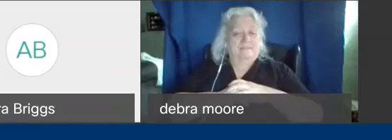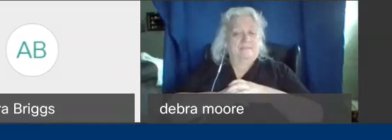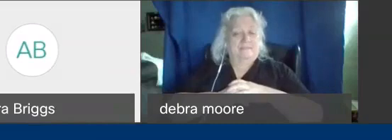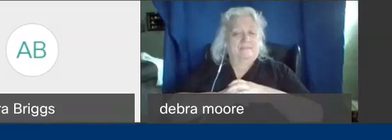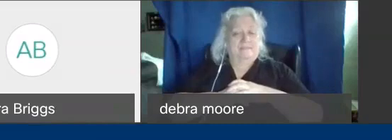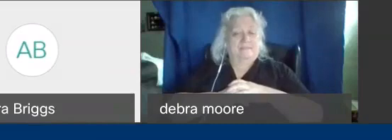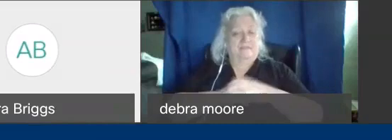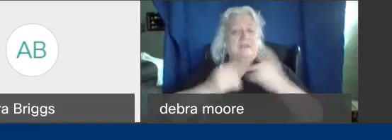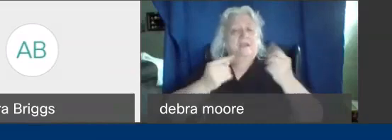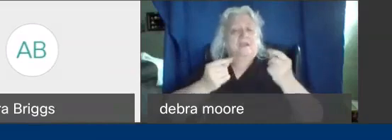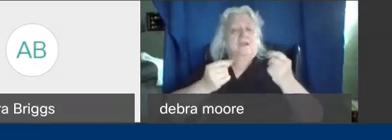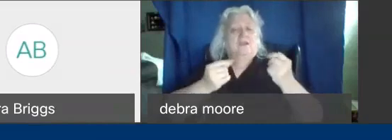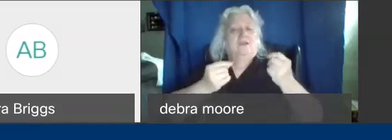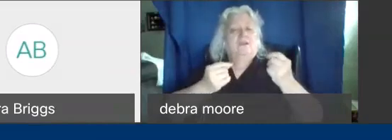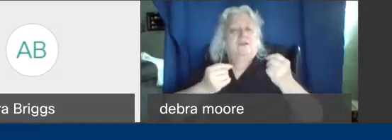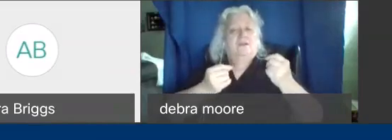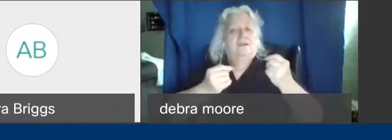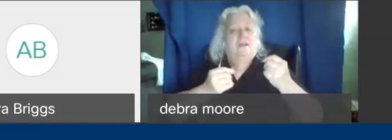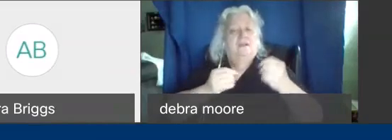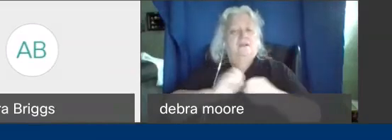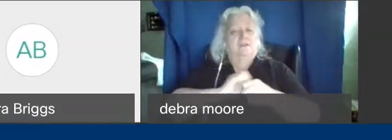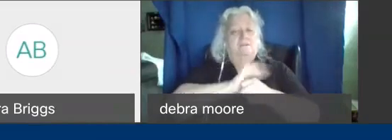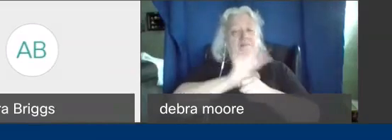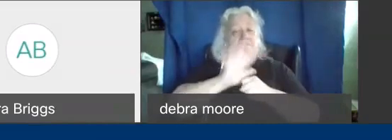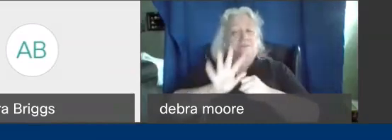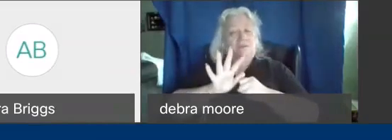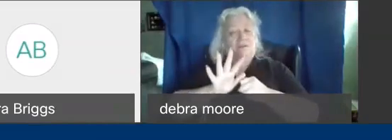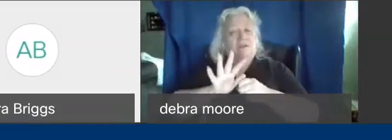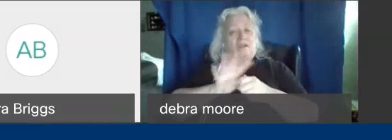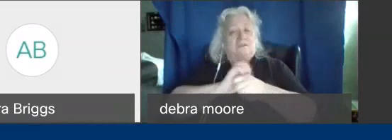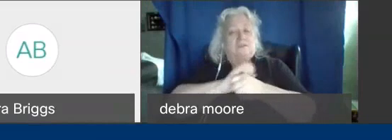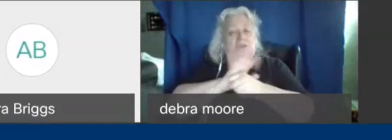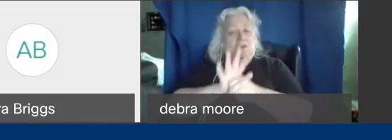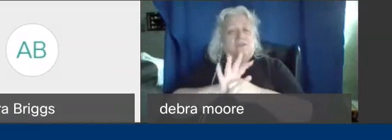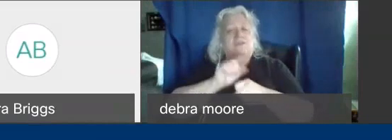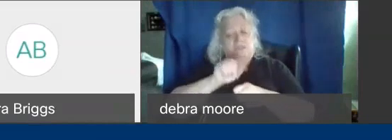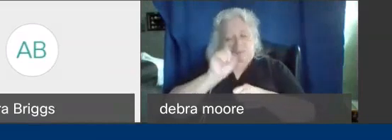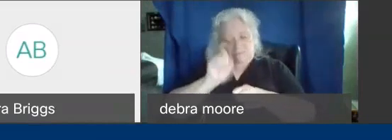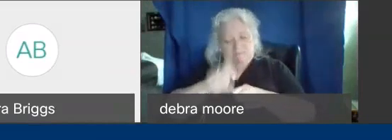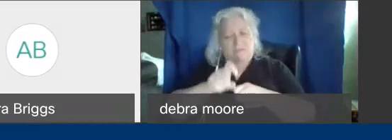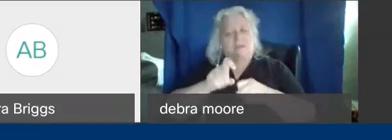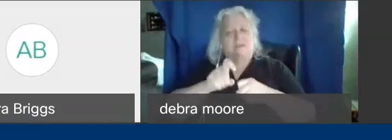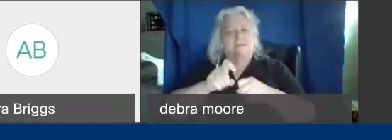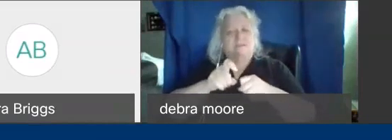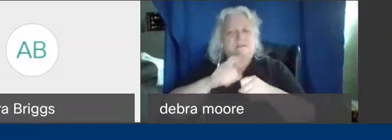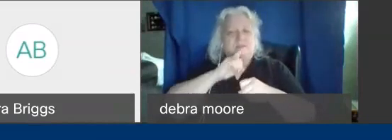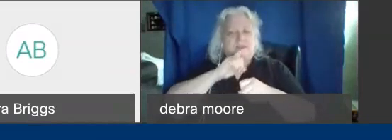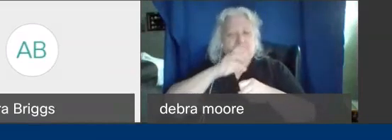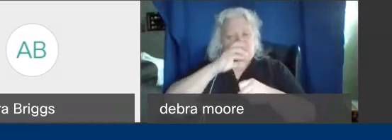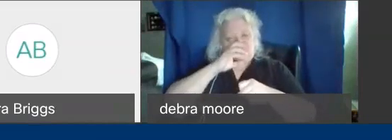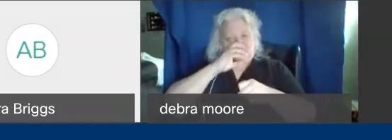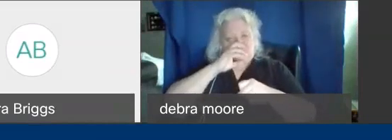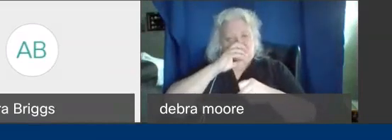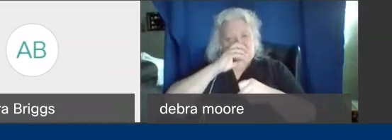So what to do if you're sick? So if you're sick with COVID-19, here are some steps to follow. Obviously, the biggest prevention tip is to